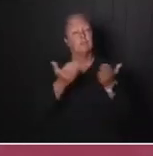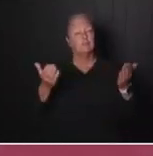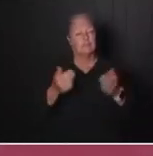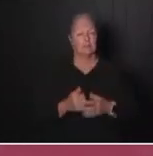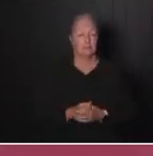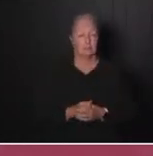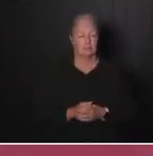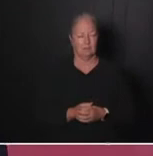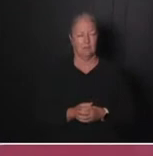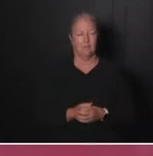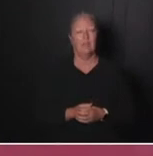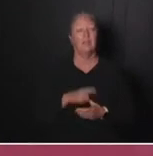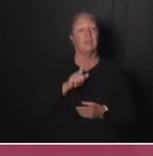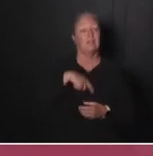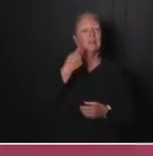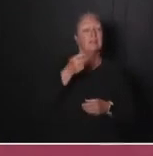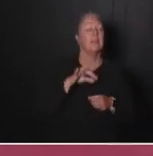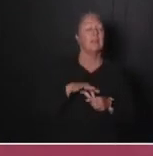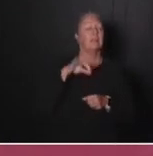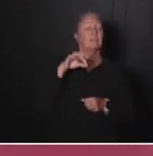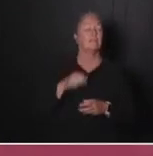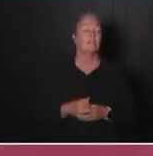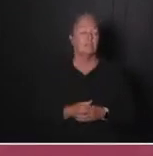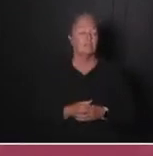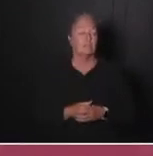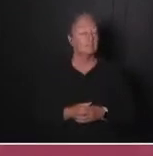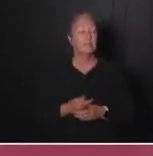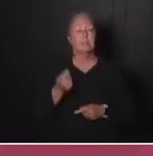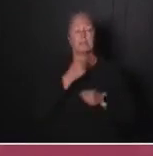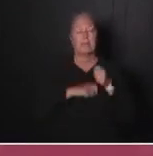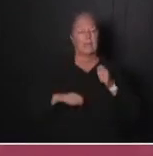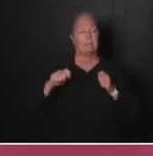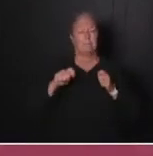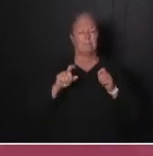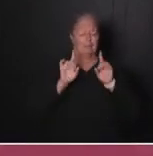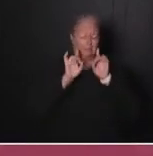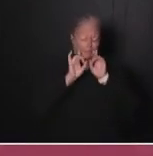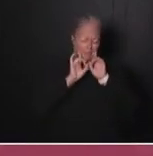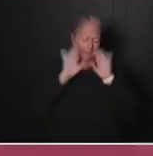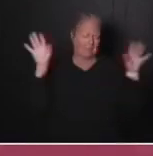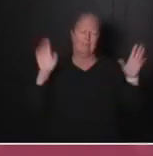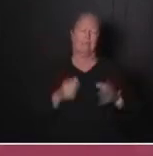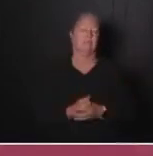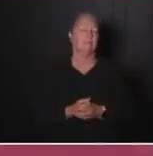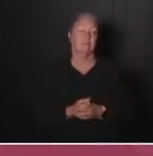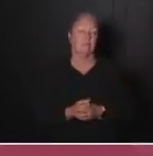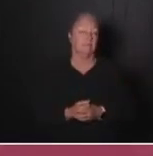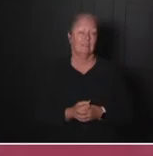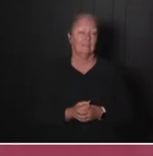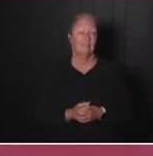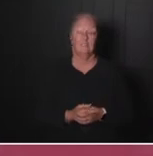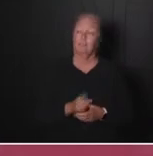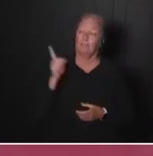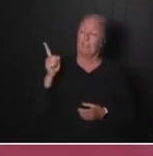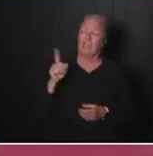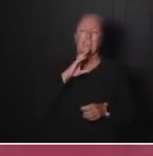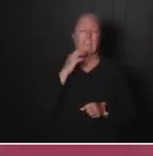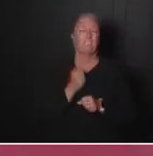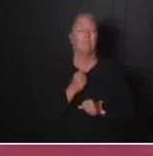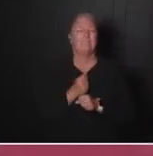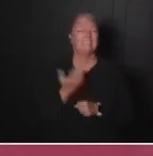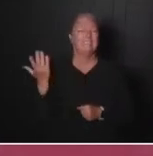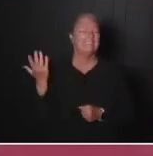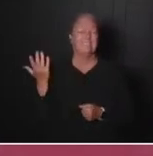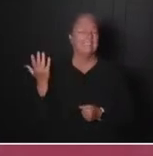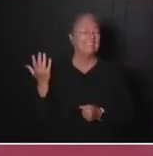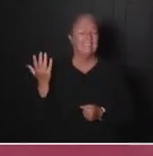we will face at the next election is becoming clearer by the day. A tired government that has been in power